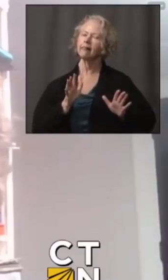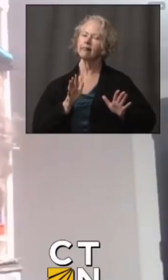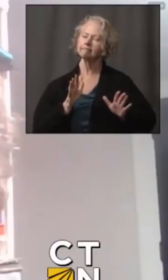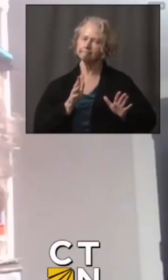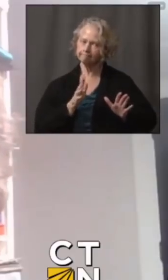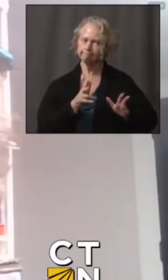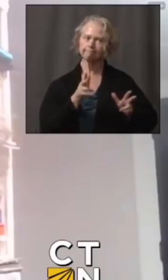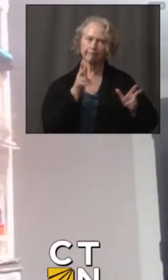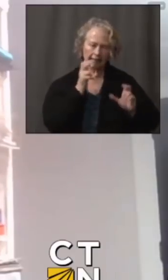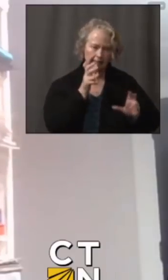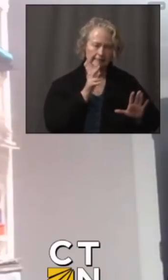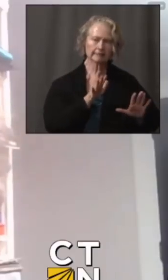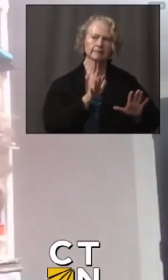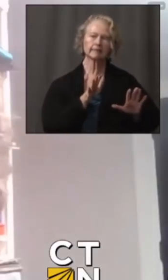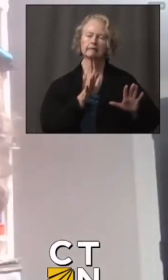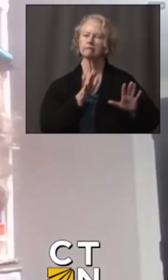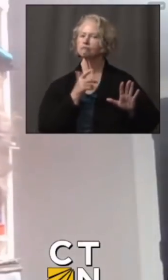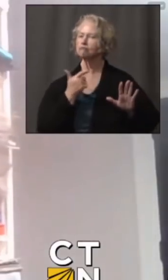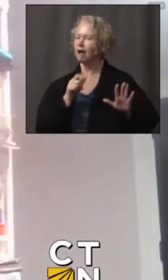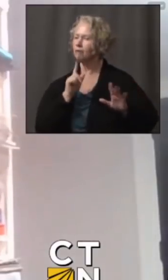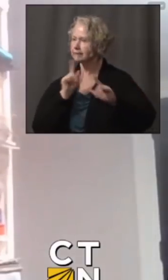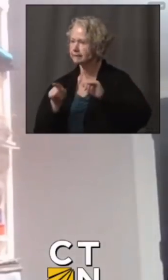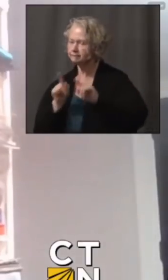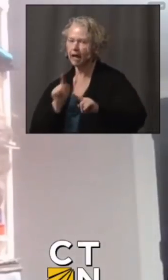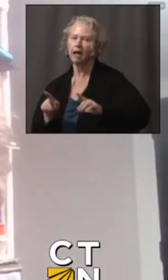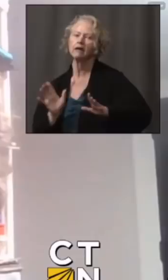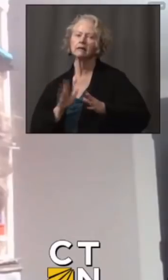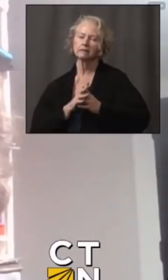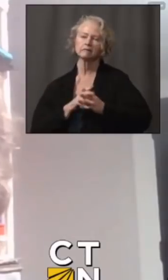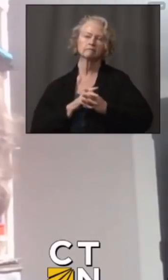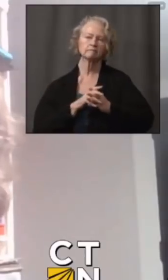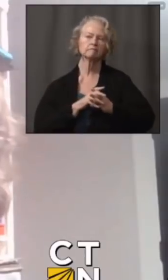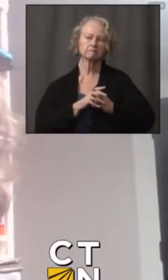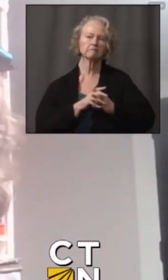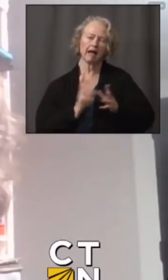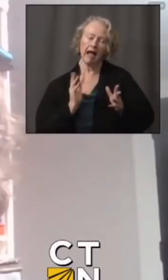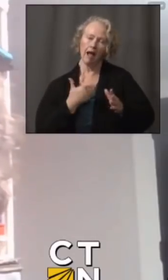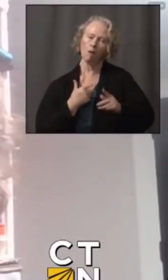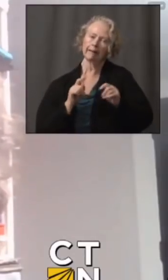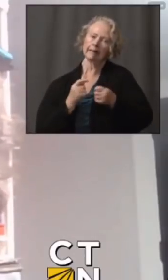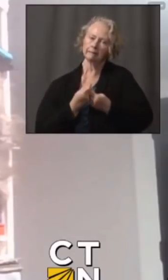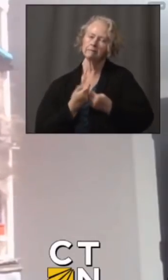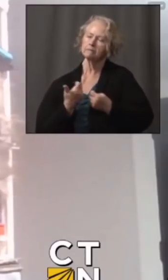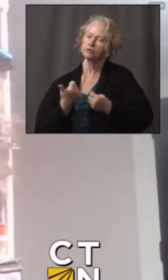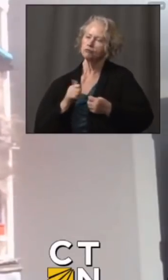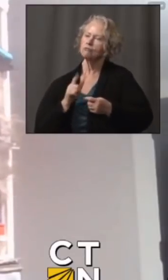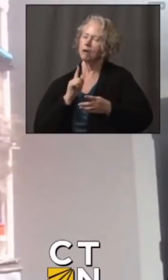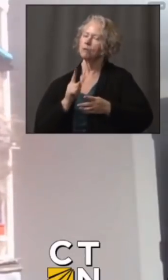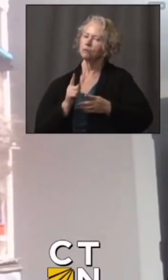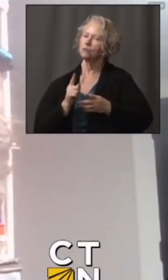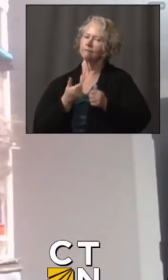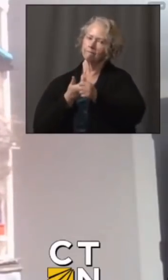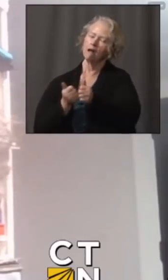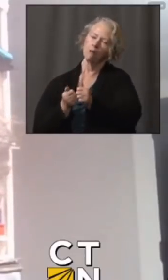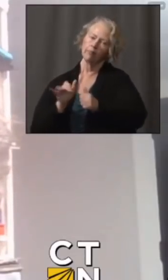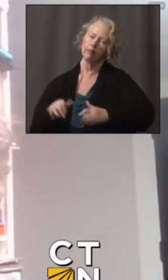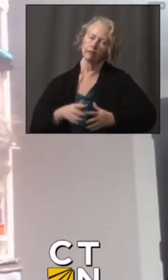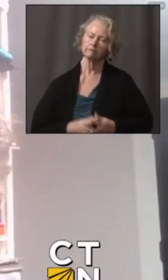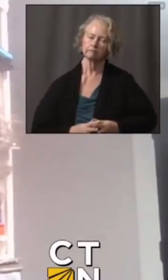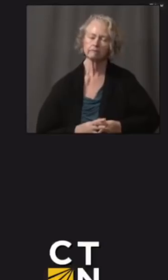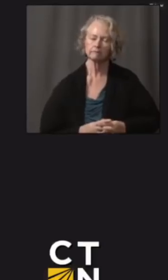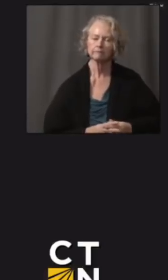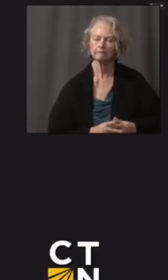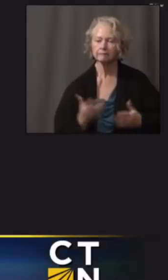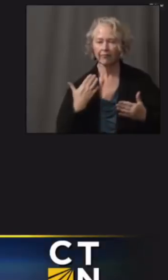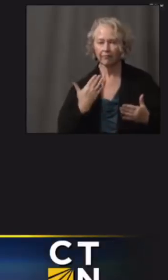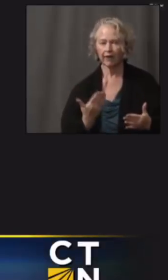and try to respond. And every day the teams are working to incorporate those suggestions into our work. Thank